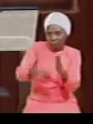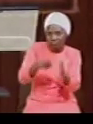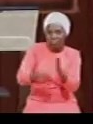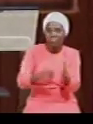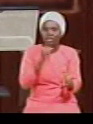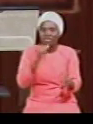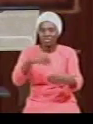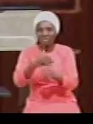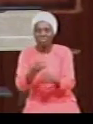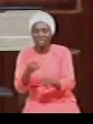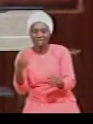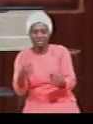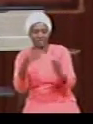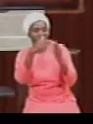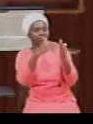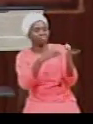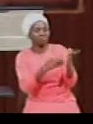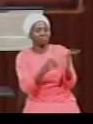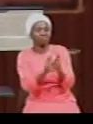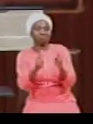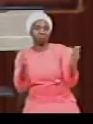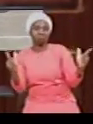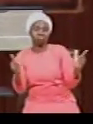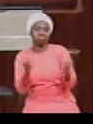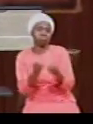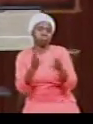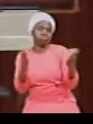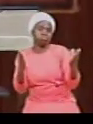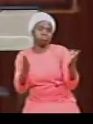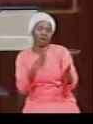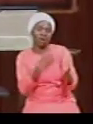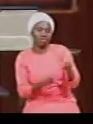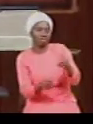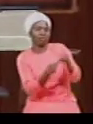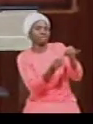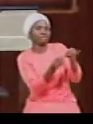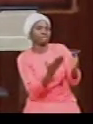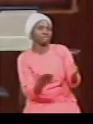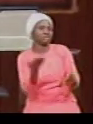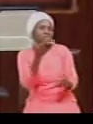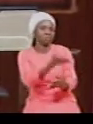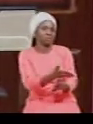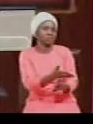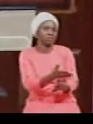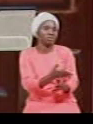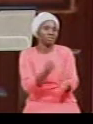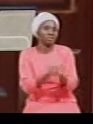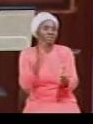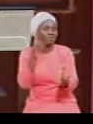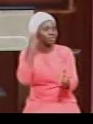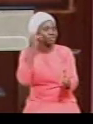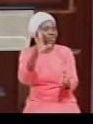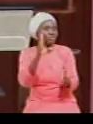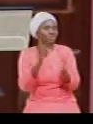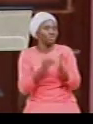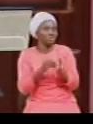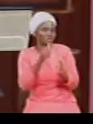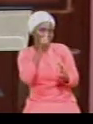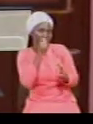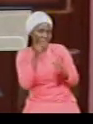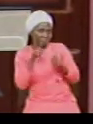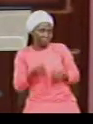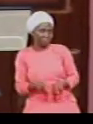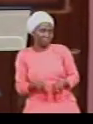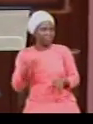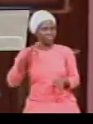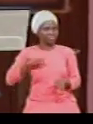making the budget elastic, not adding things there that is for your private